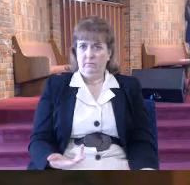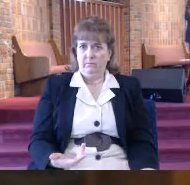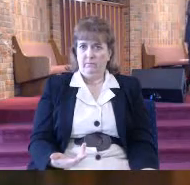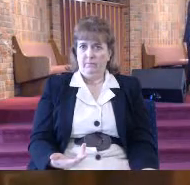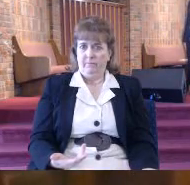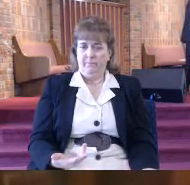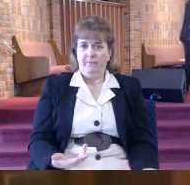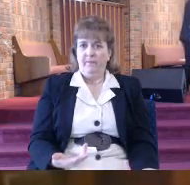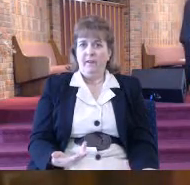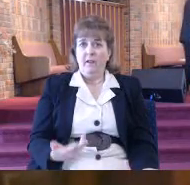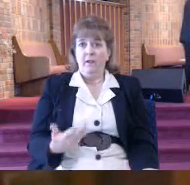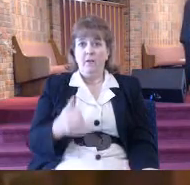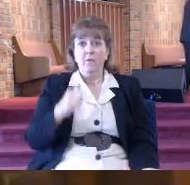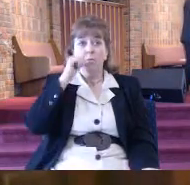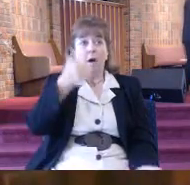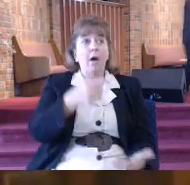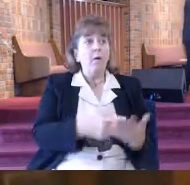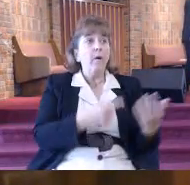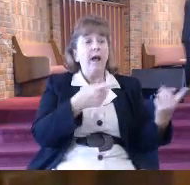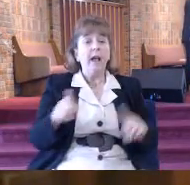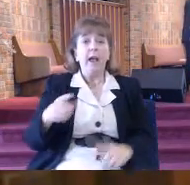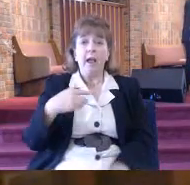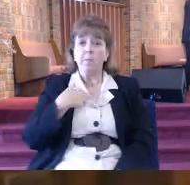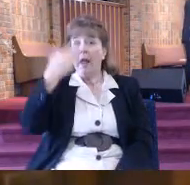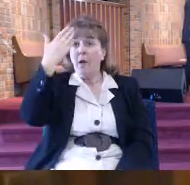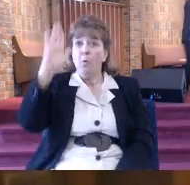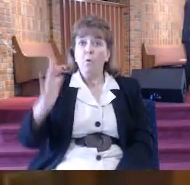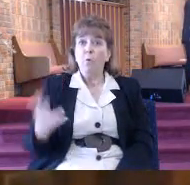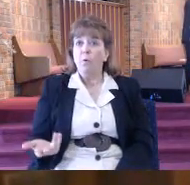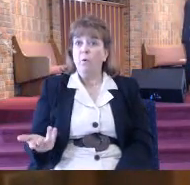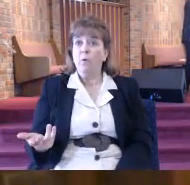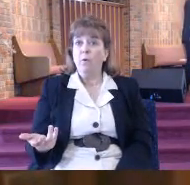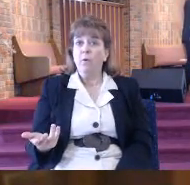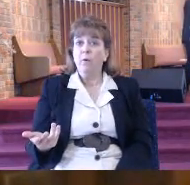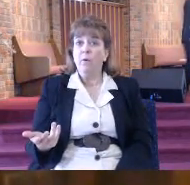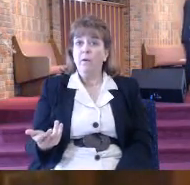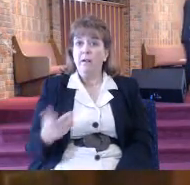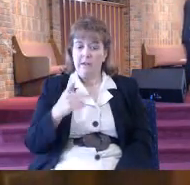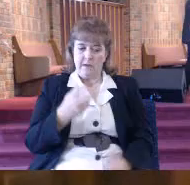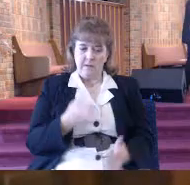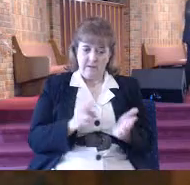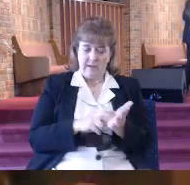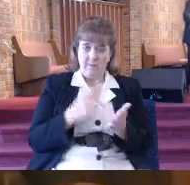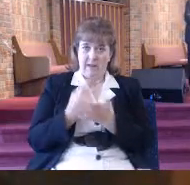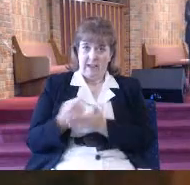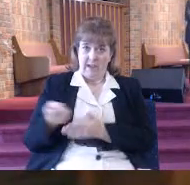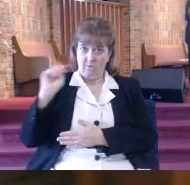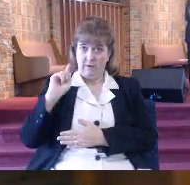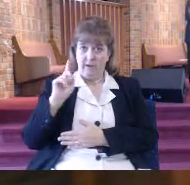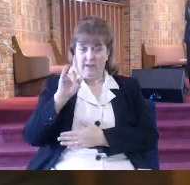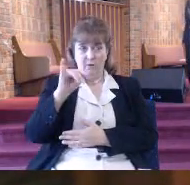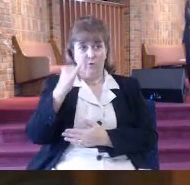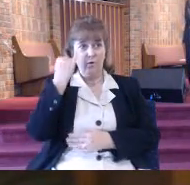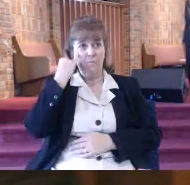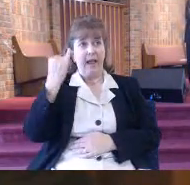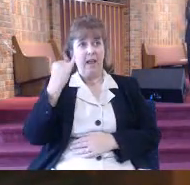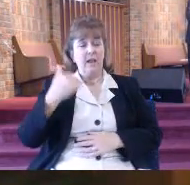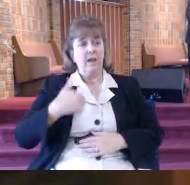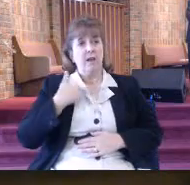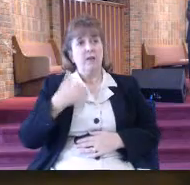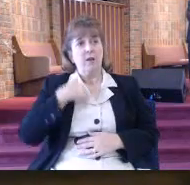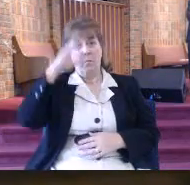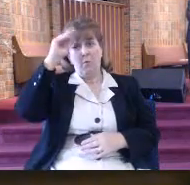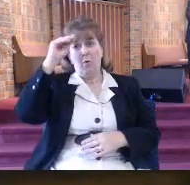I don't know what will happen tomorrow. I know what happened last week. When you got up last week, could you imagine a young man would have taken